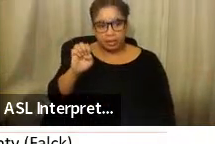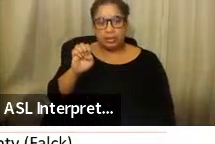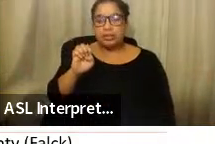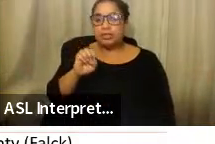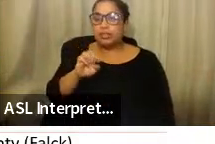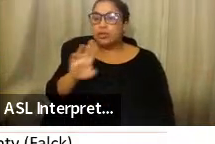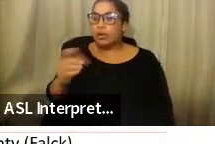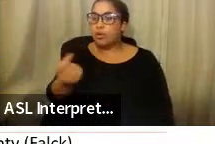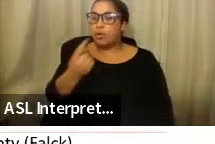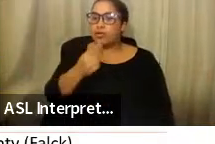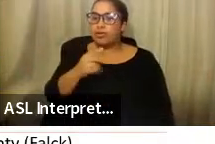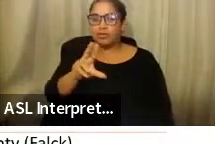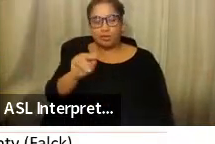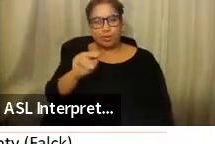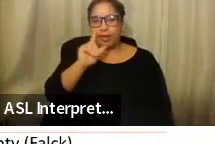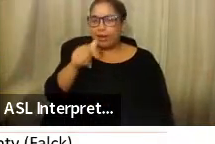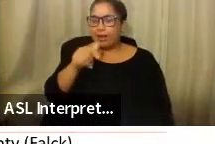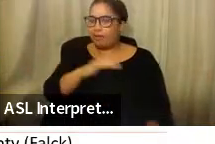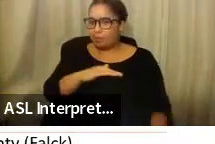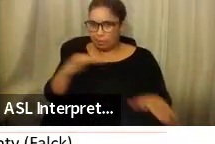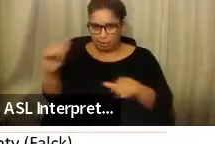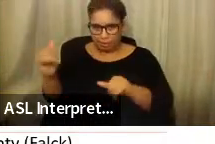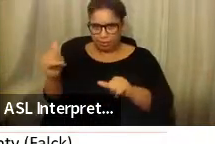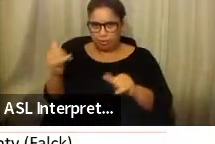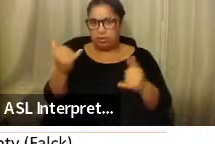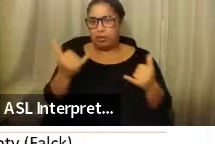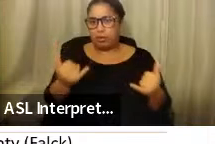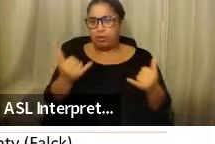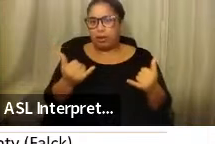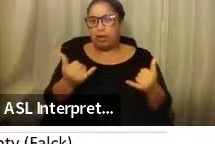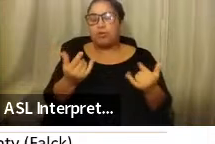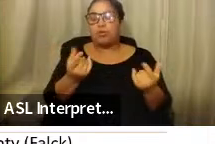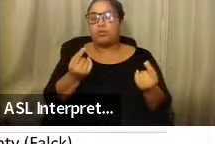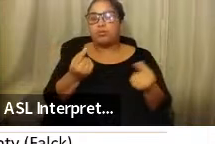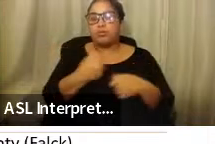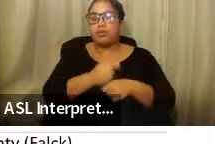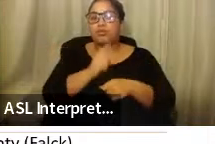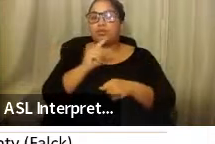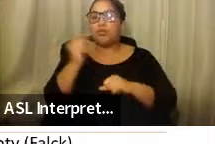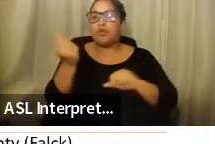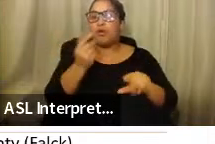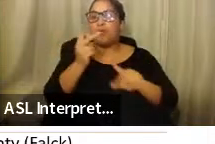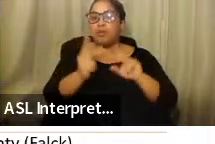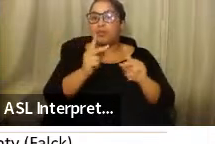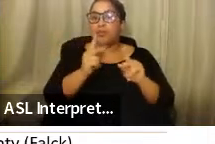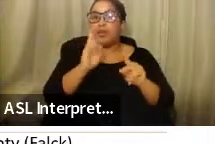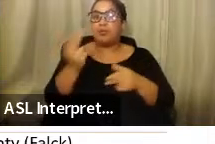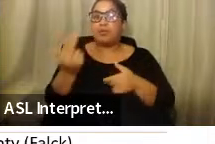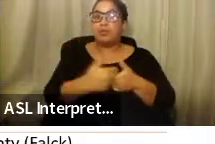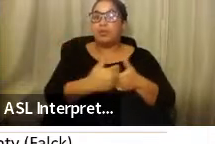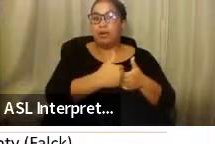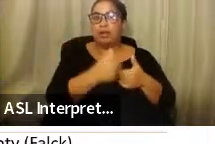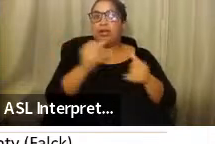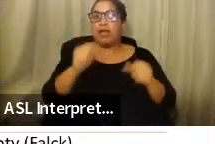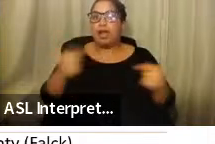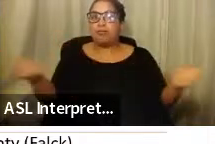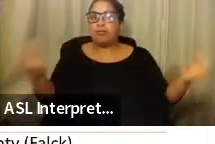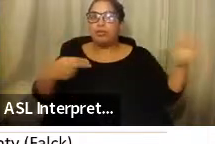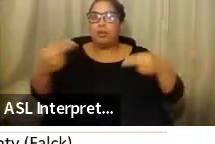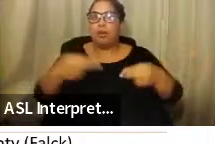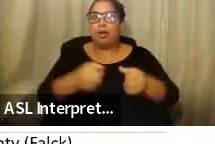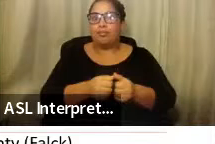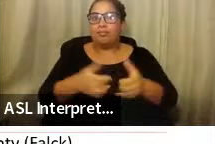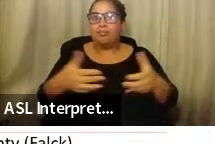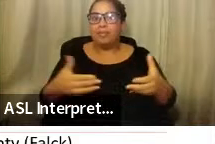to your question, you do not need to leave. We are working to make sure all of our attendees can join. It will be a